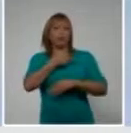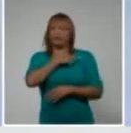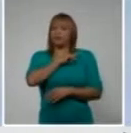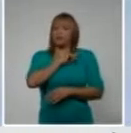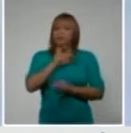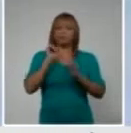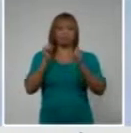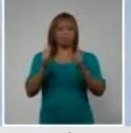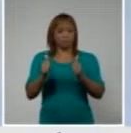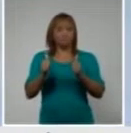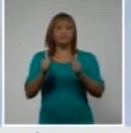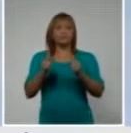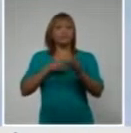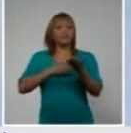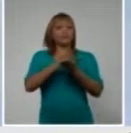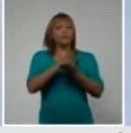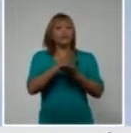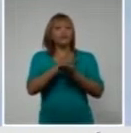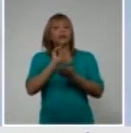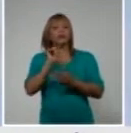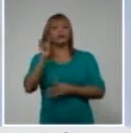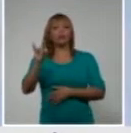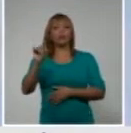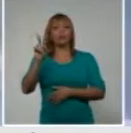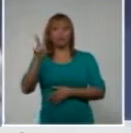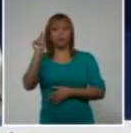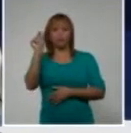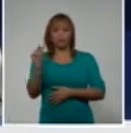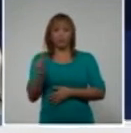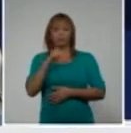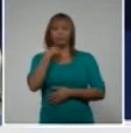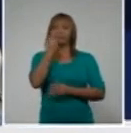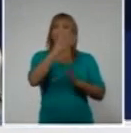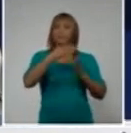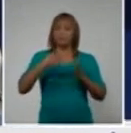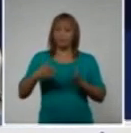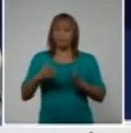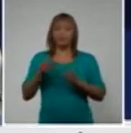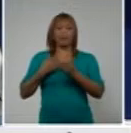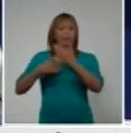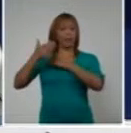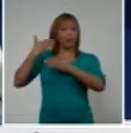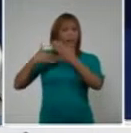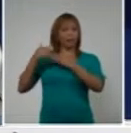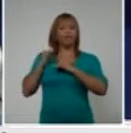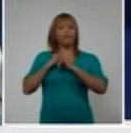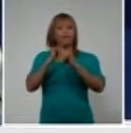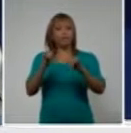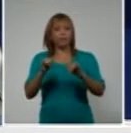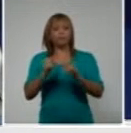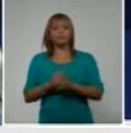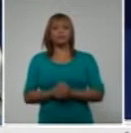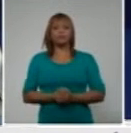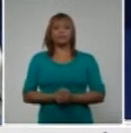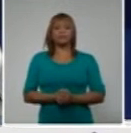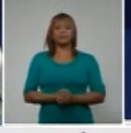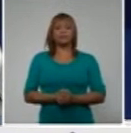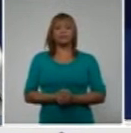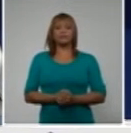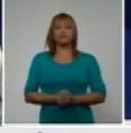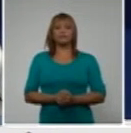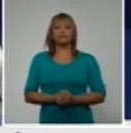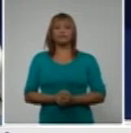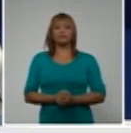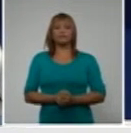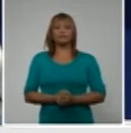of 3.53% and the global rate of 3.42%. We always mention the 2 evacuated